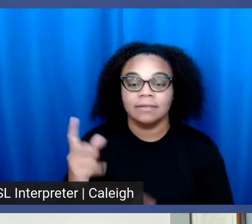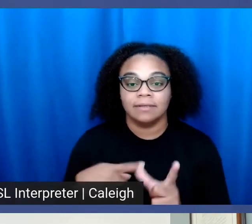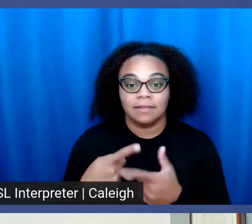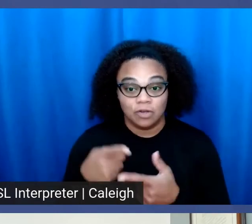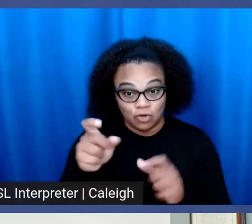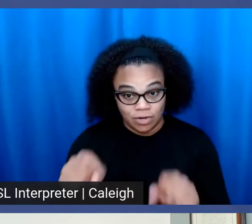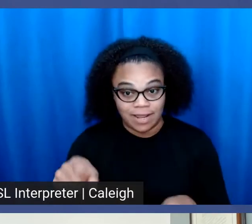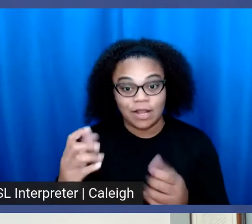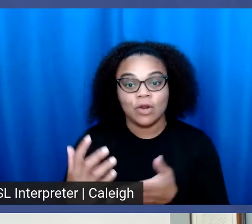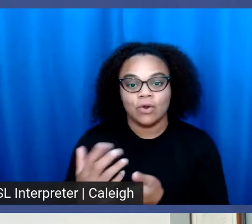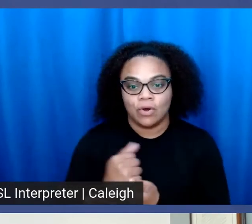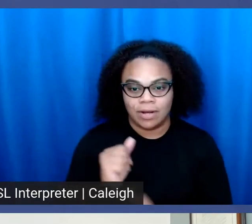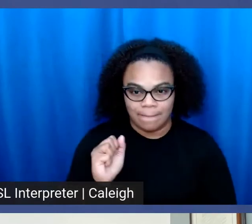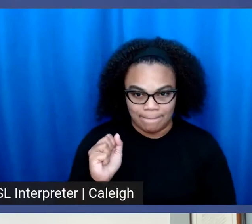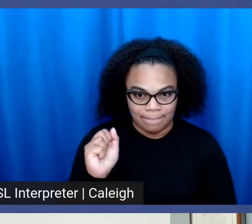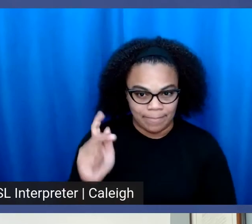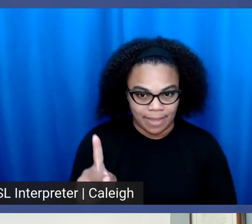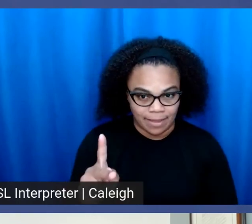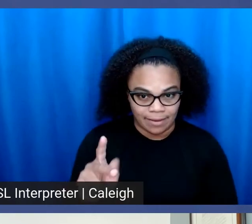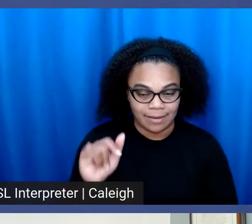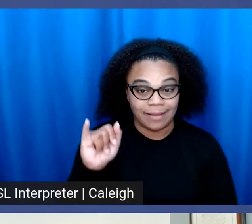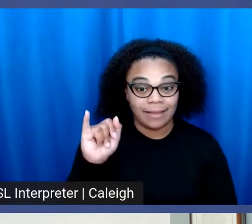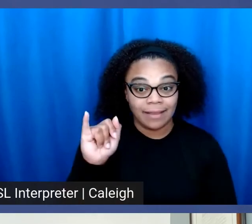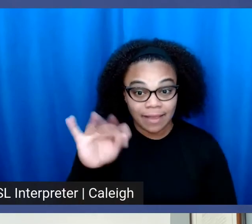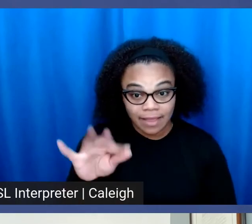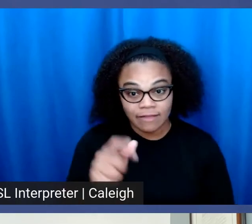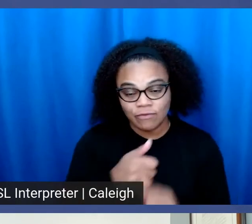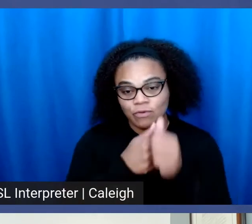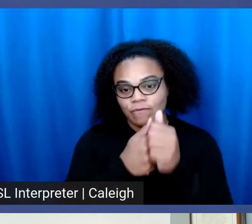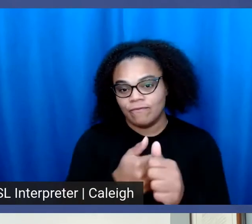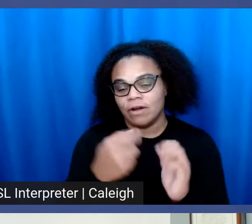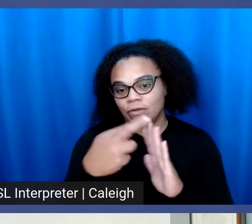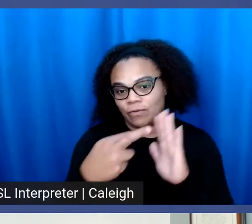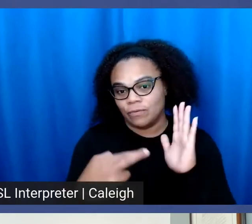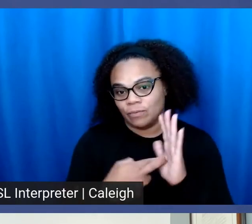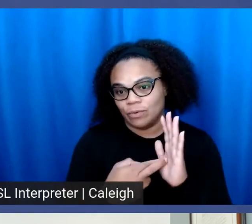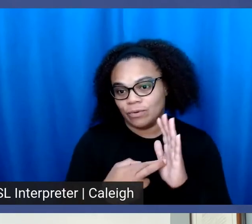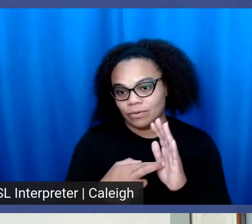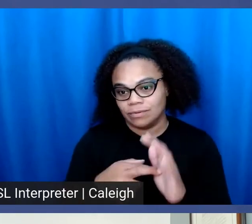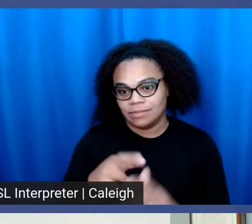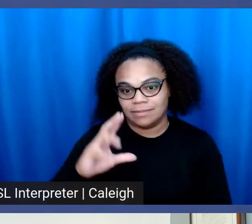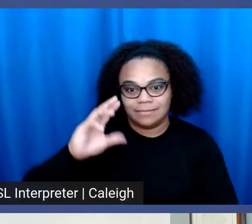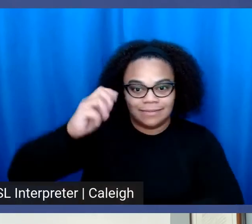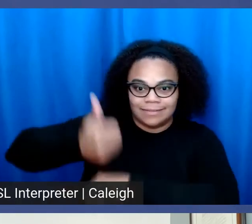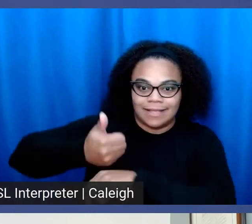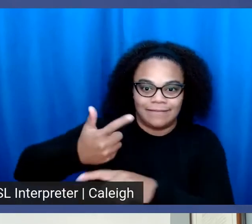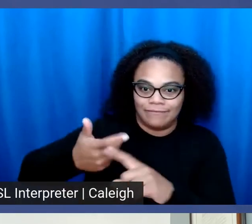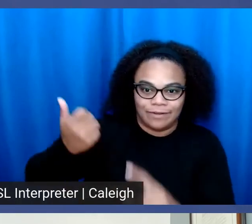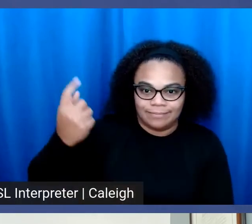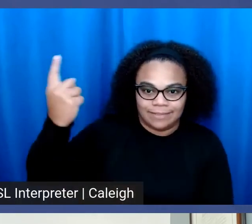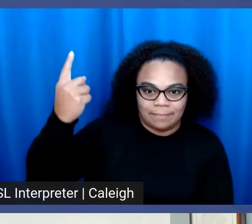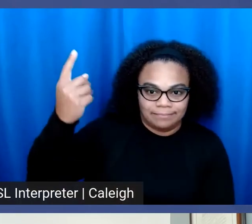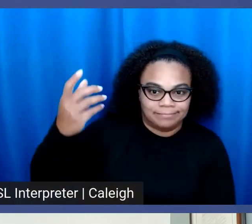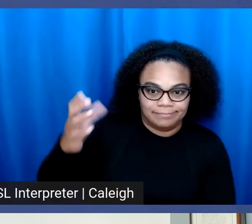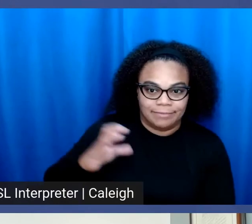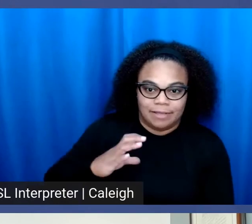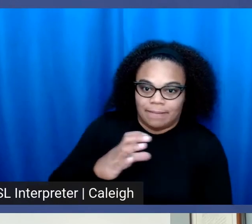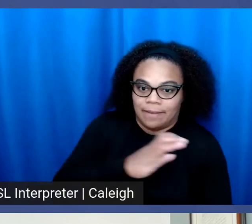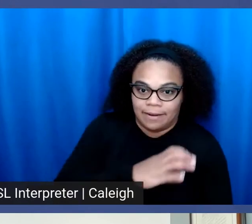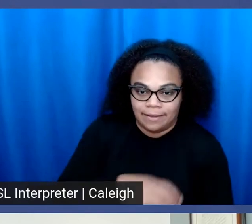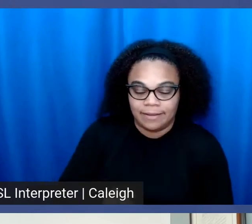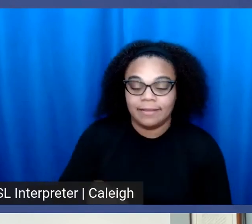earn them back if you follow rules set by some undetermined committee, and